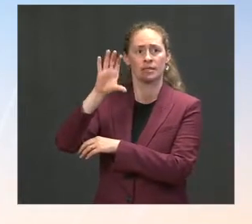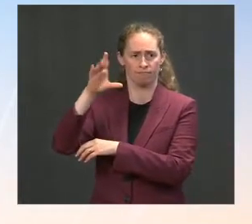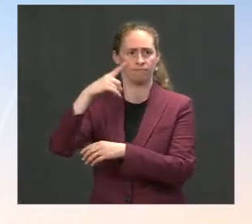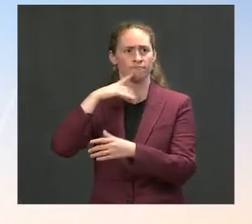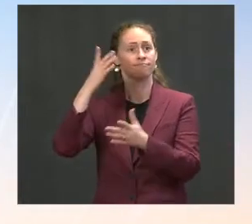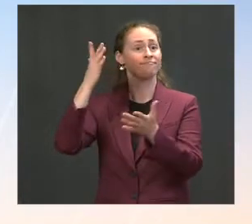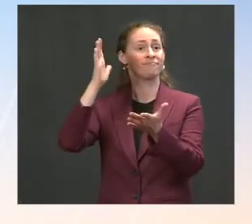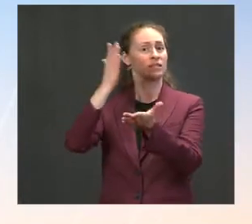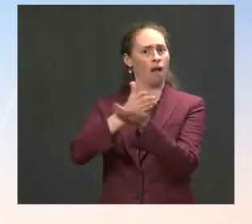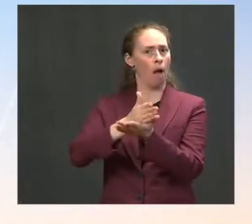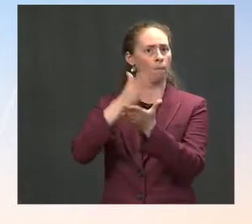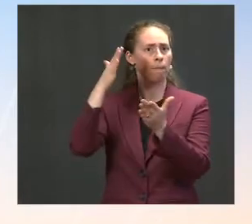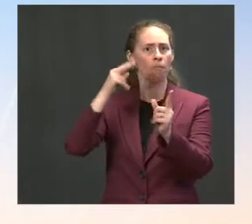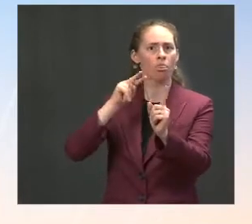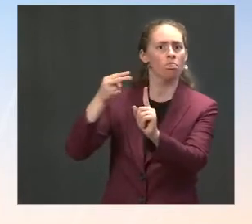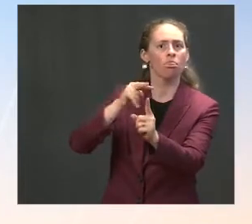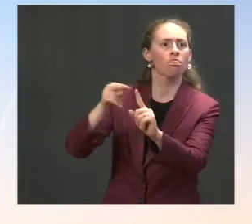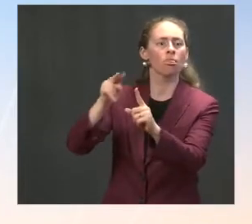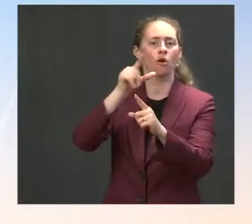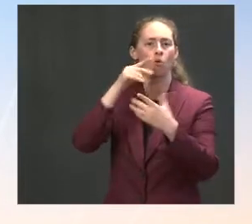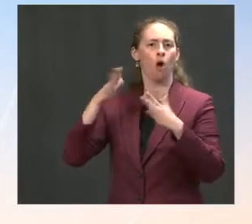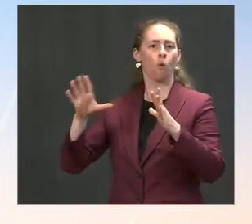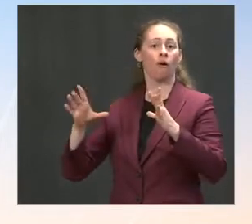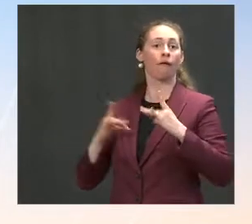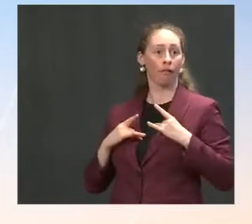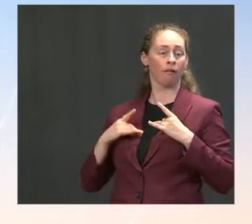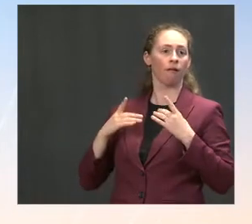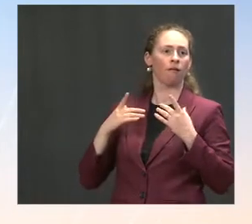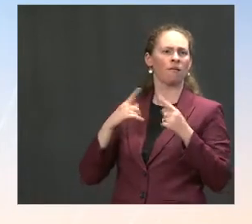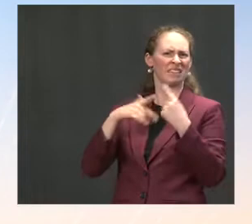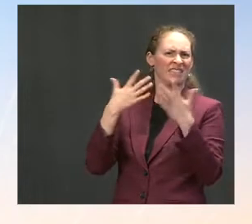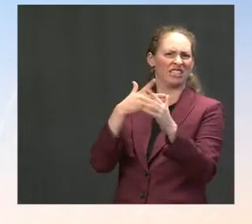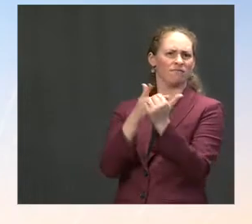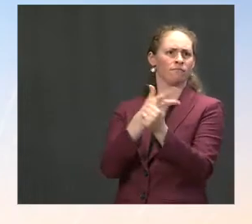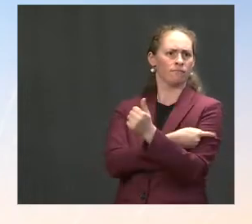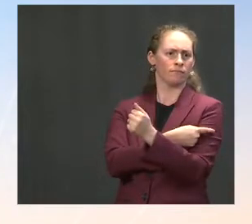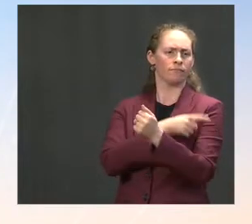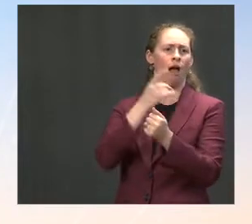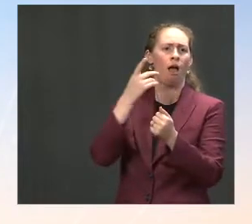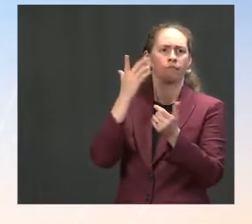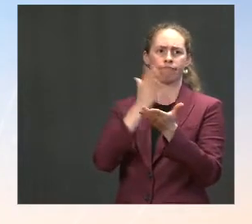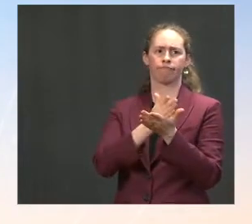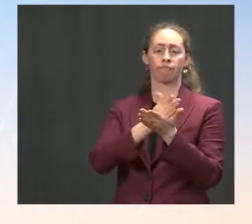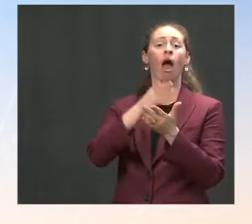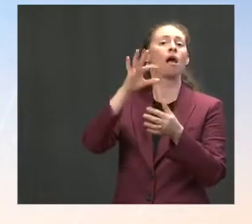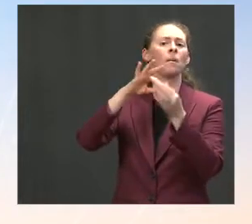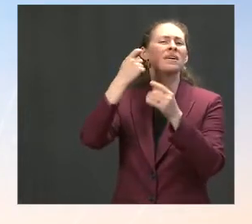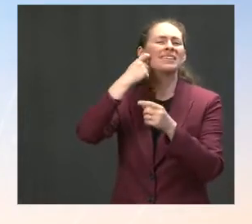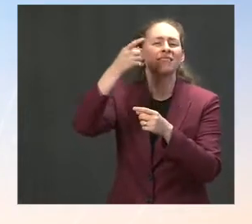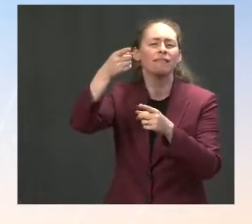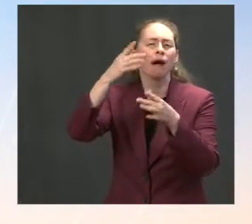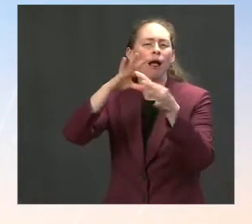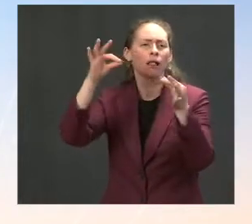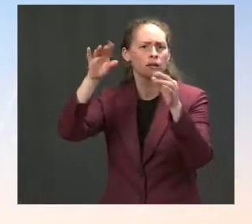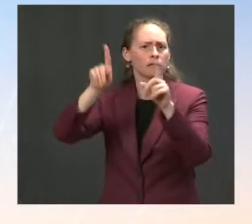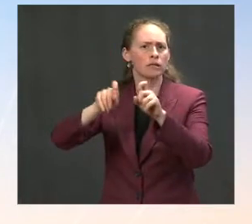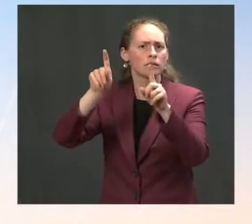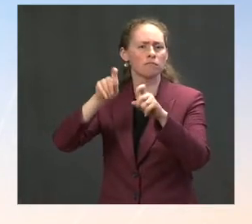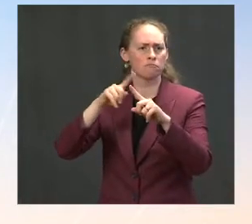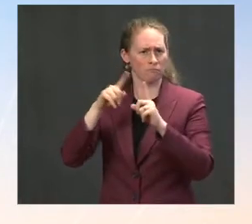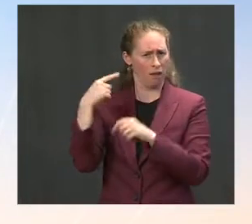result in hospitalization or death, with the exception of those kinds of tests that you just described. Should there be a